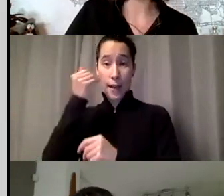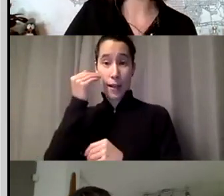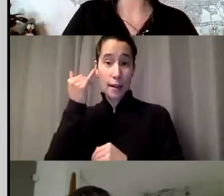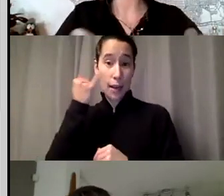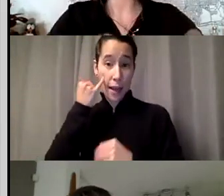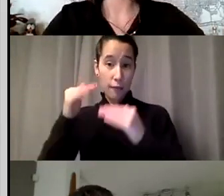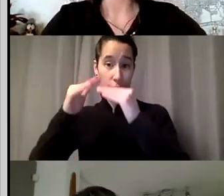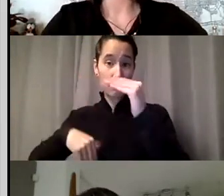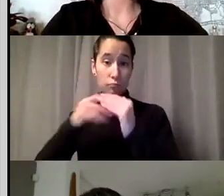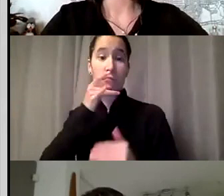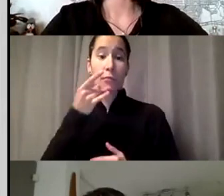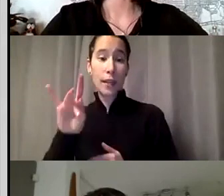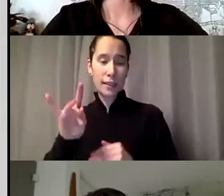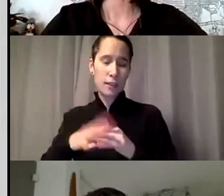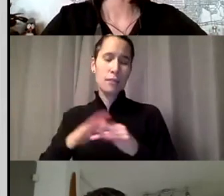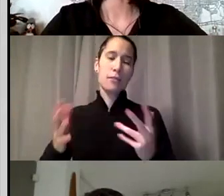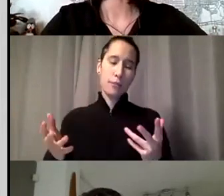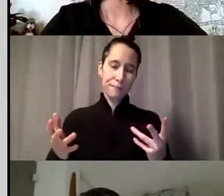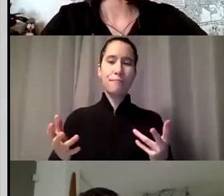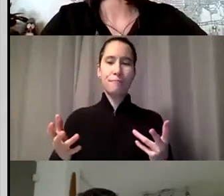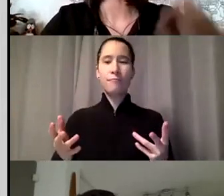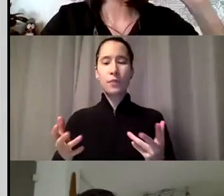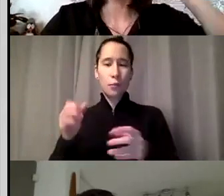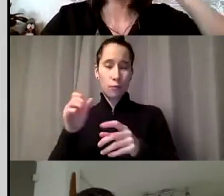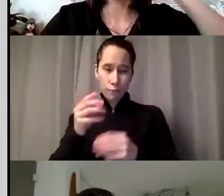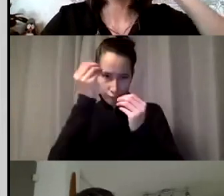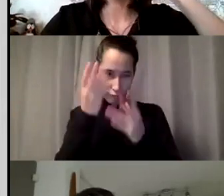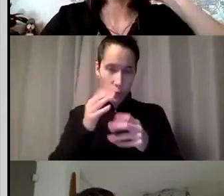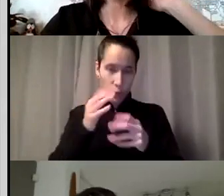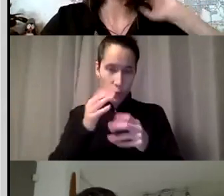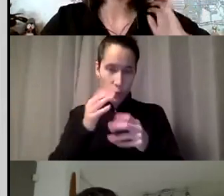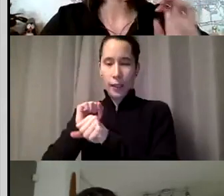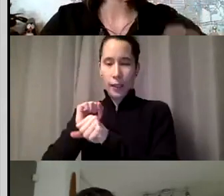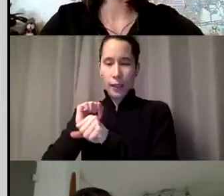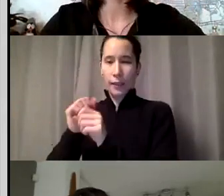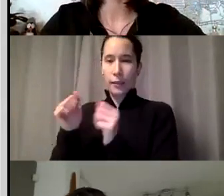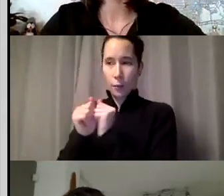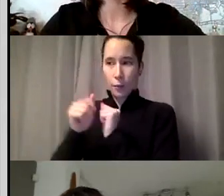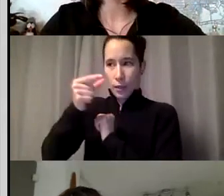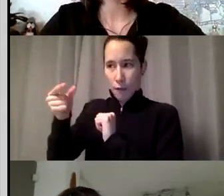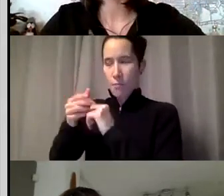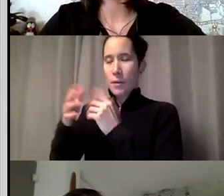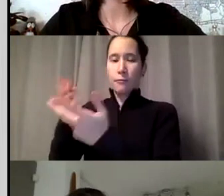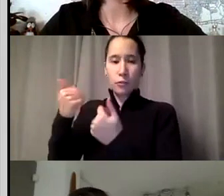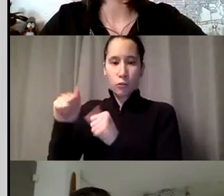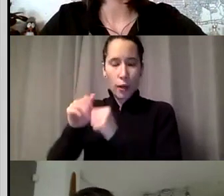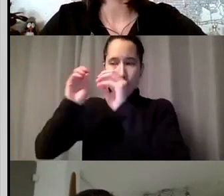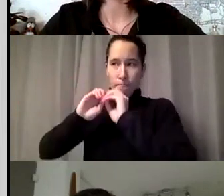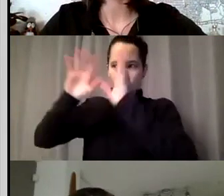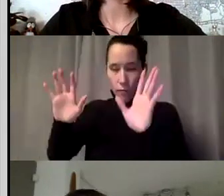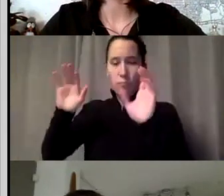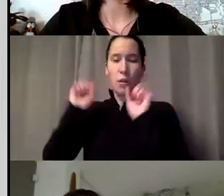are currently not able to. So we are working to solve that, and we've heard you loud and clear that has been a concern and